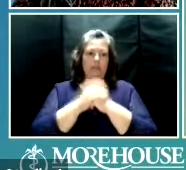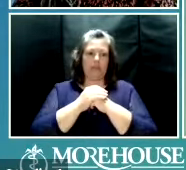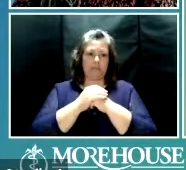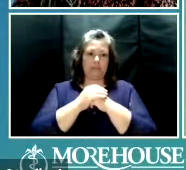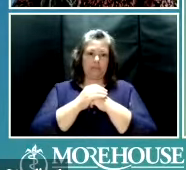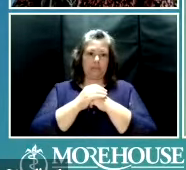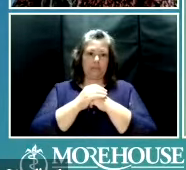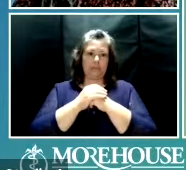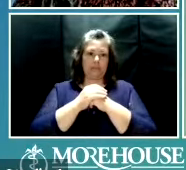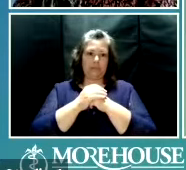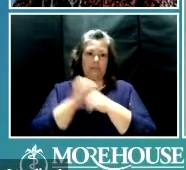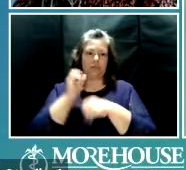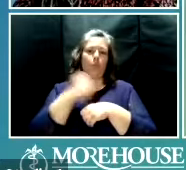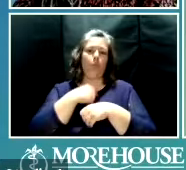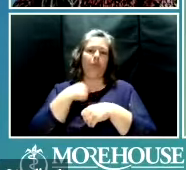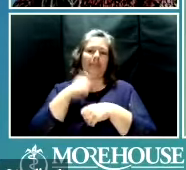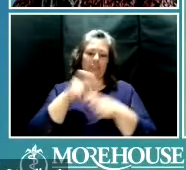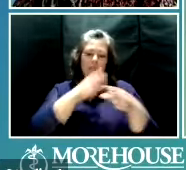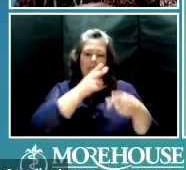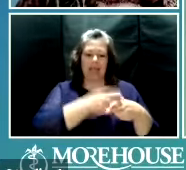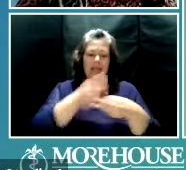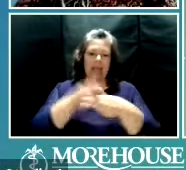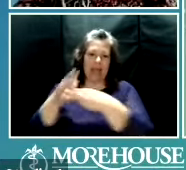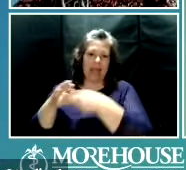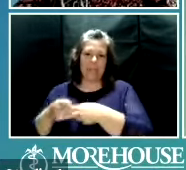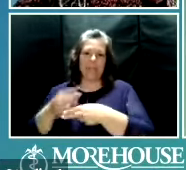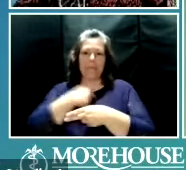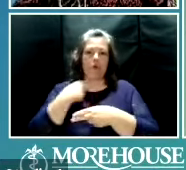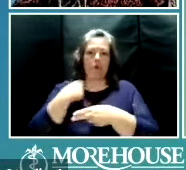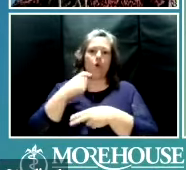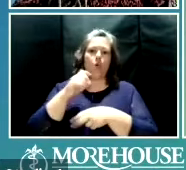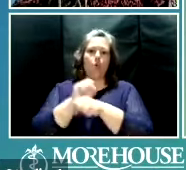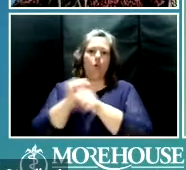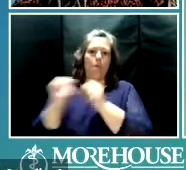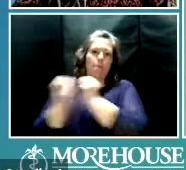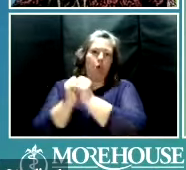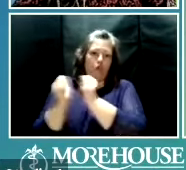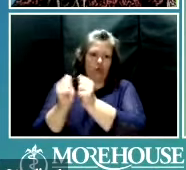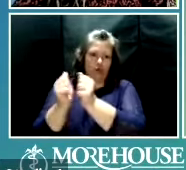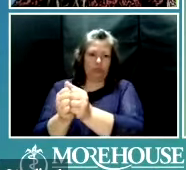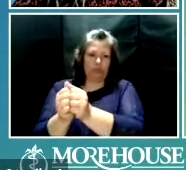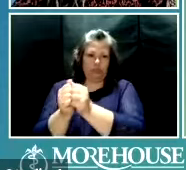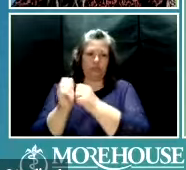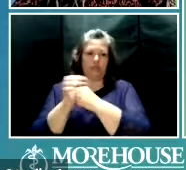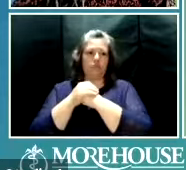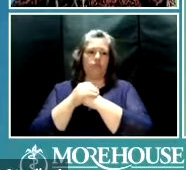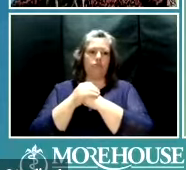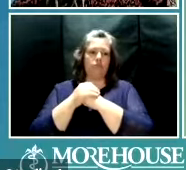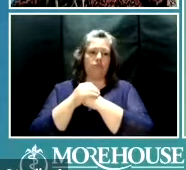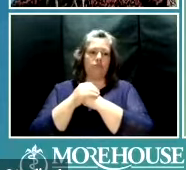remiss if we did not acknowledge these key partners, consisting of the Association of State and Territorial Health